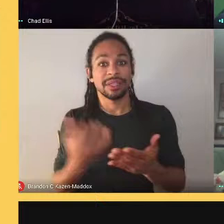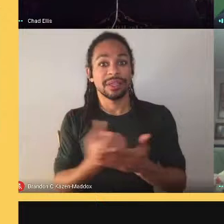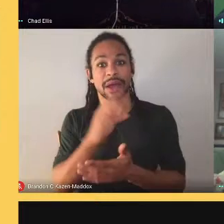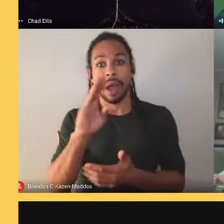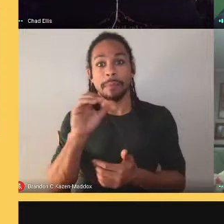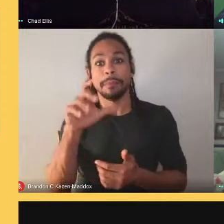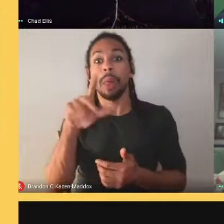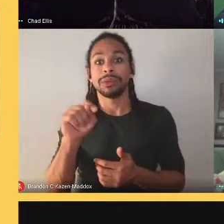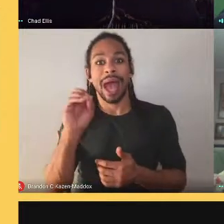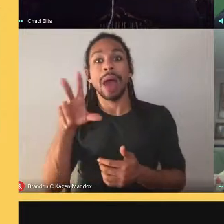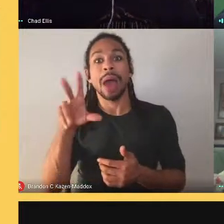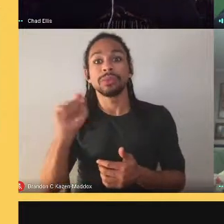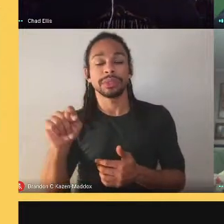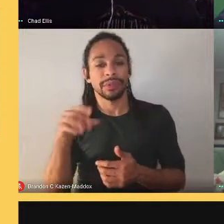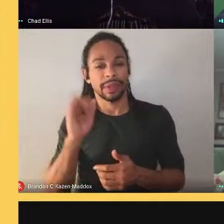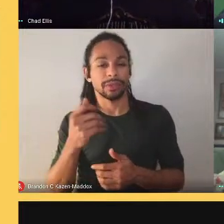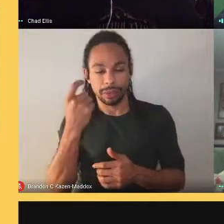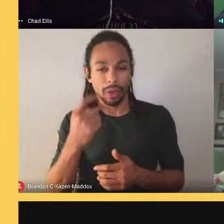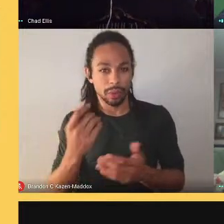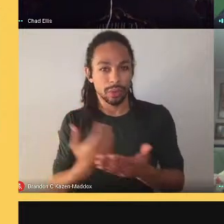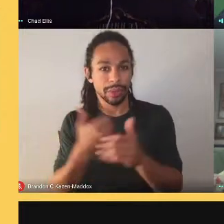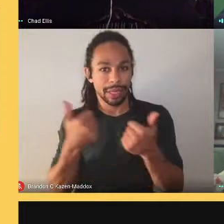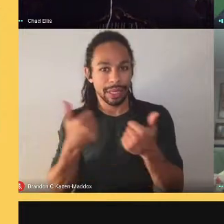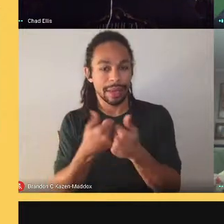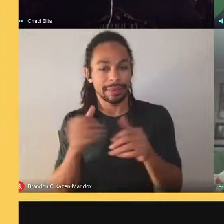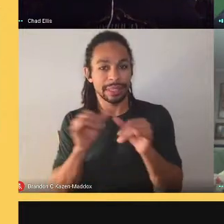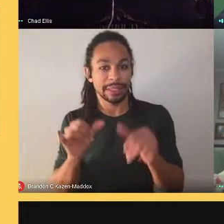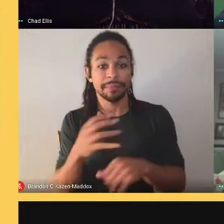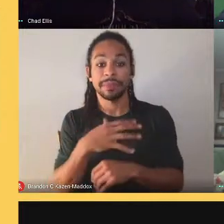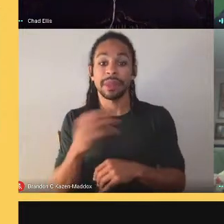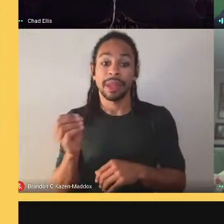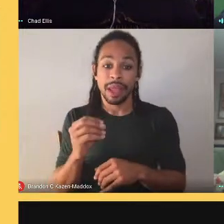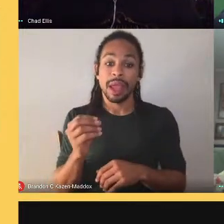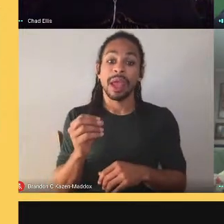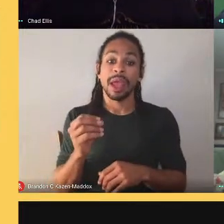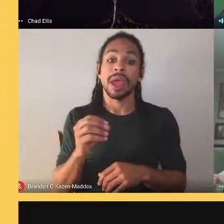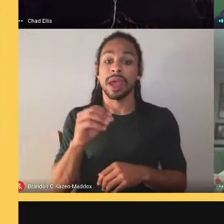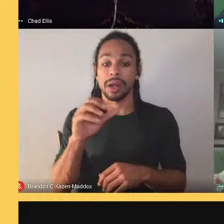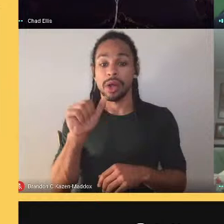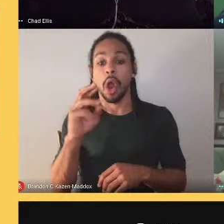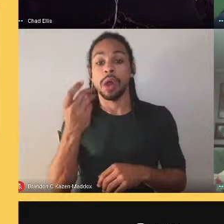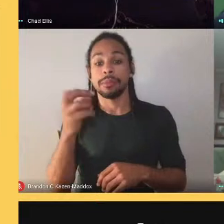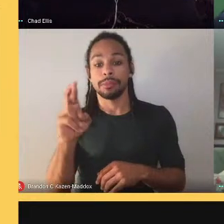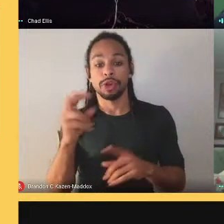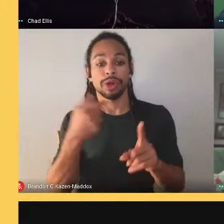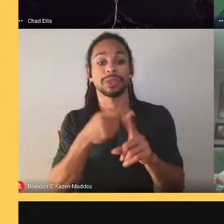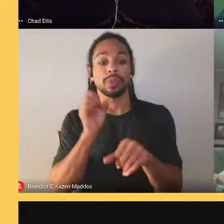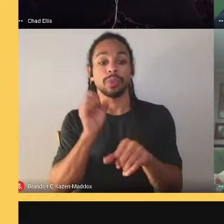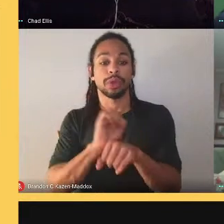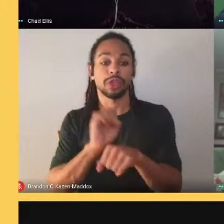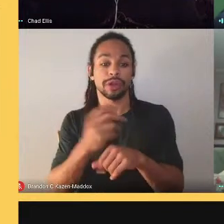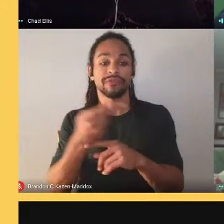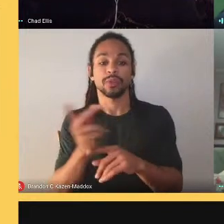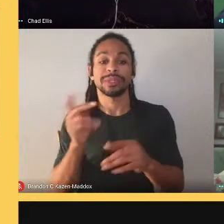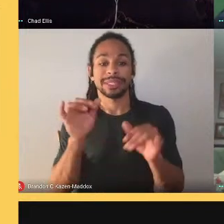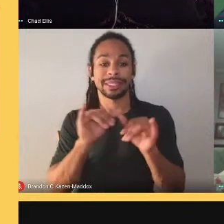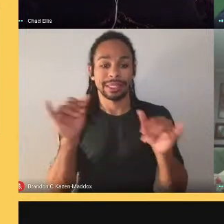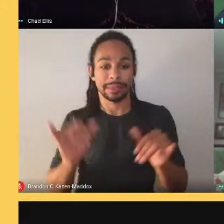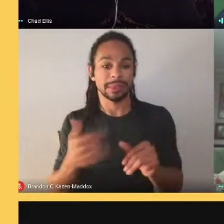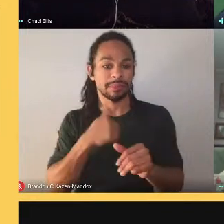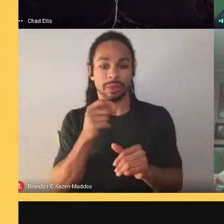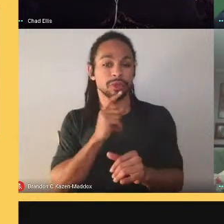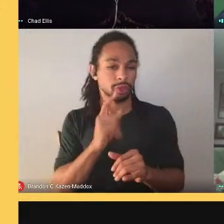is working on a couple of systems that I'm not sure whether they're released or not, but like there's a whole Twitter